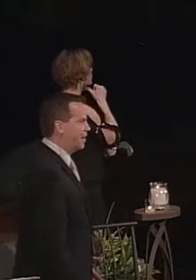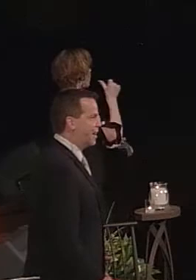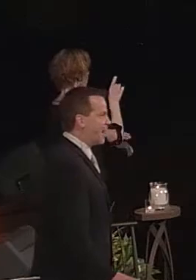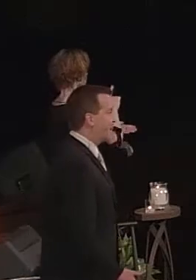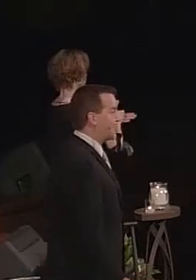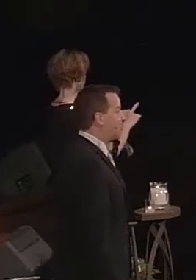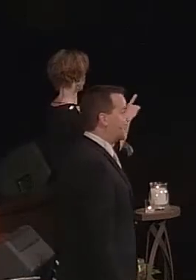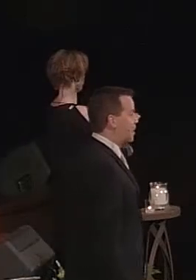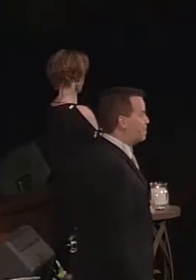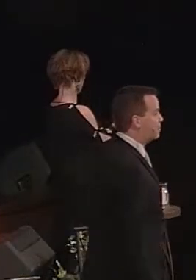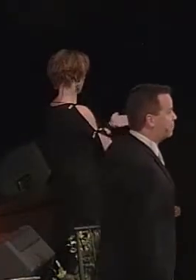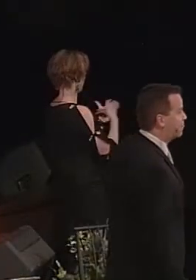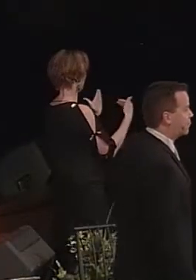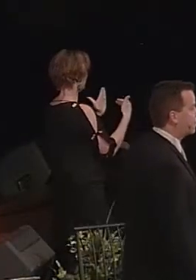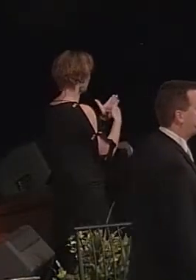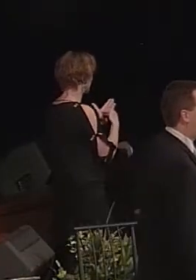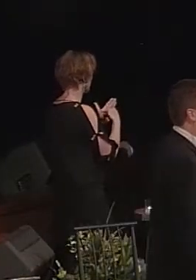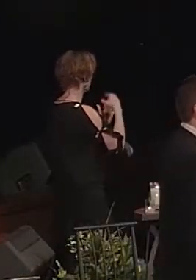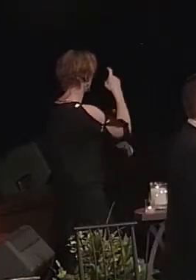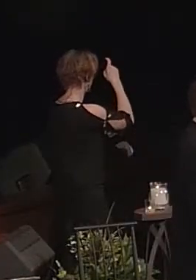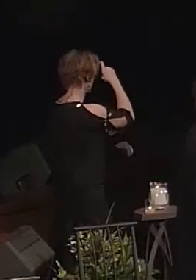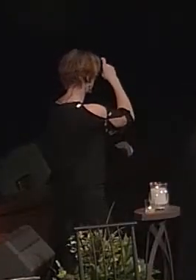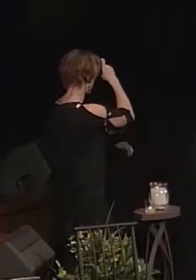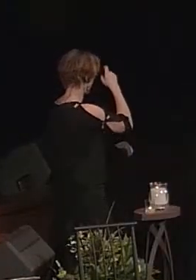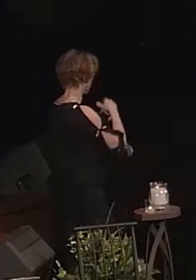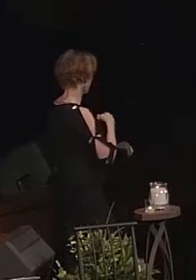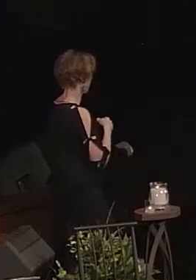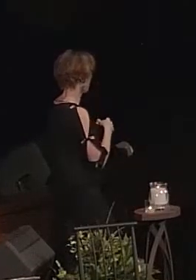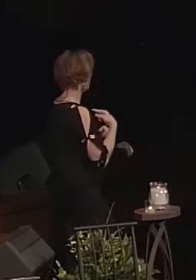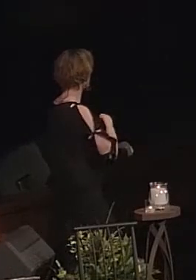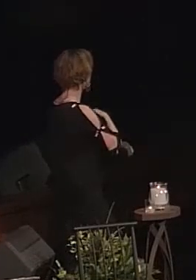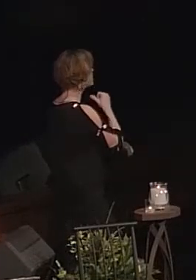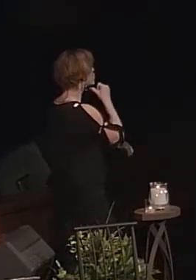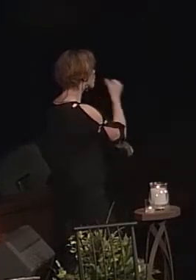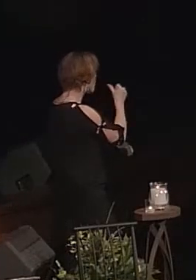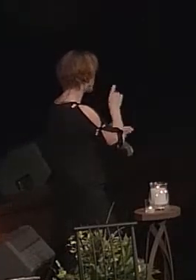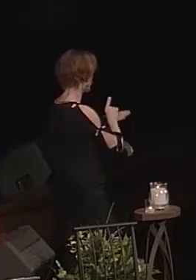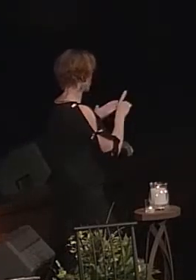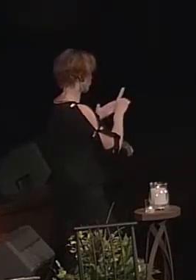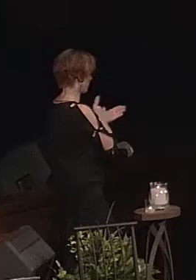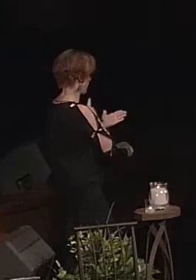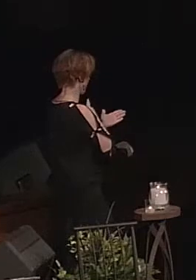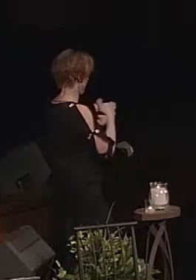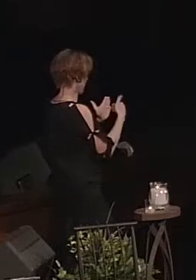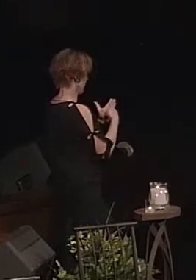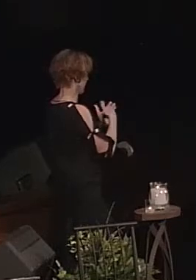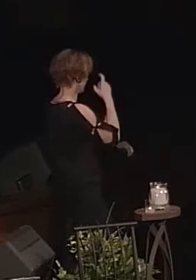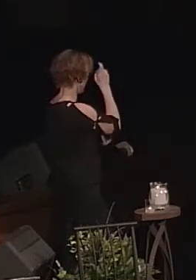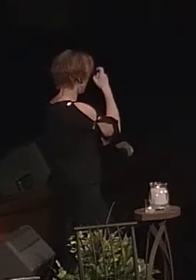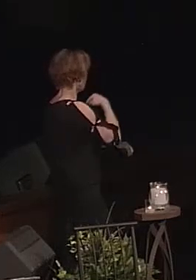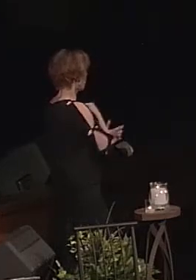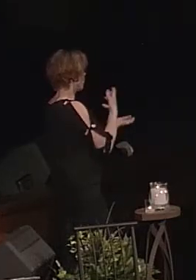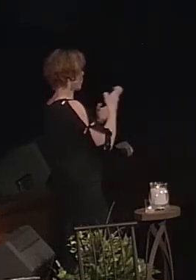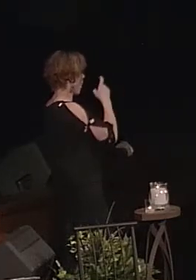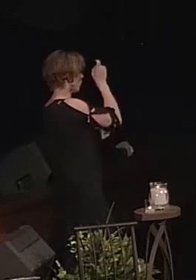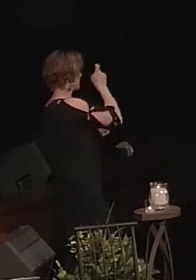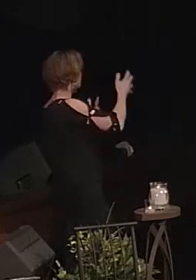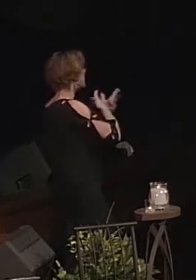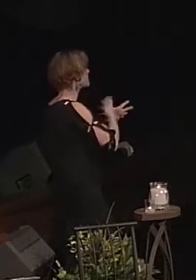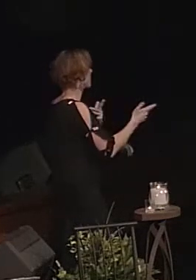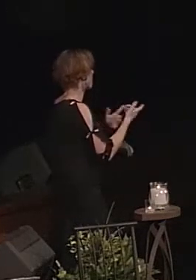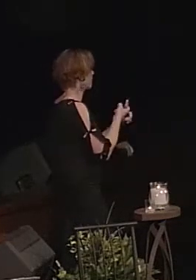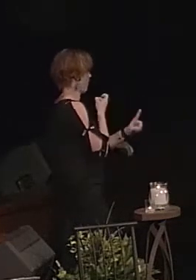discriminate against wisdom. We don't discriminate against wisdom. We want wisdom no matter who it comes